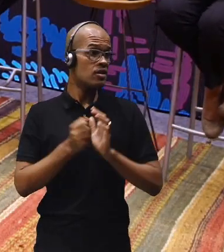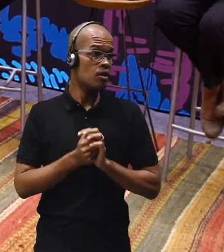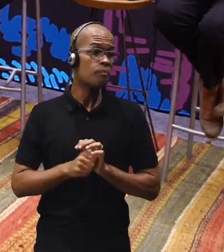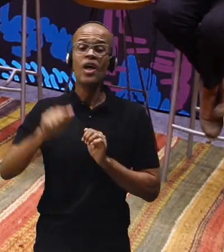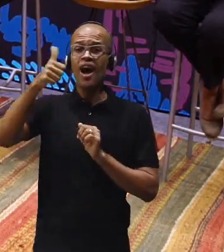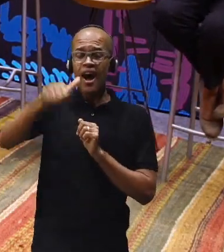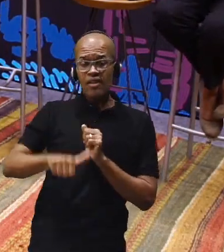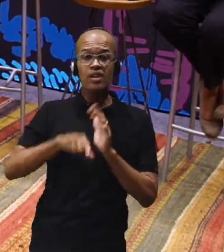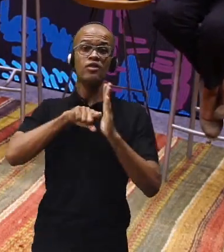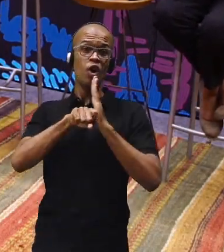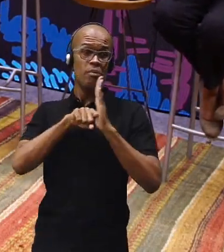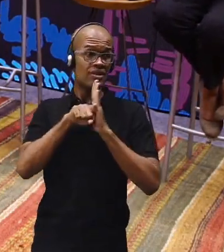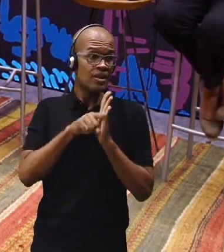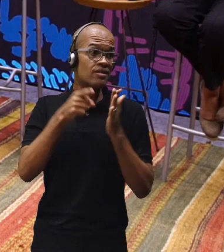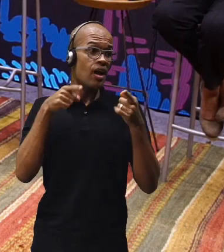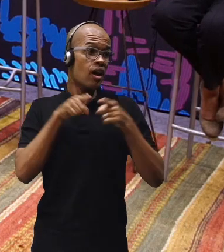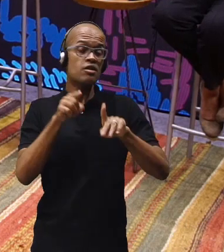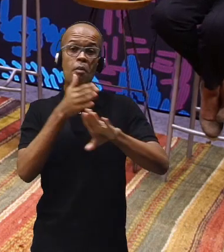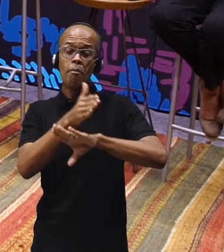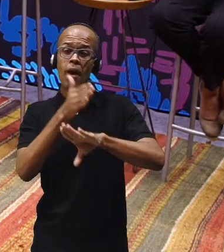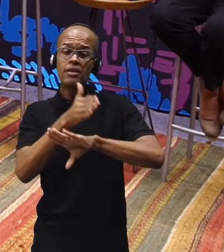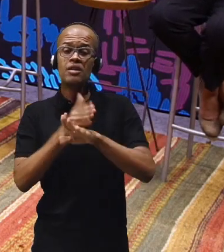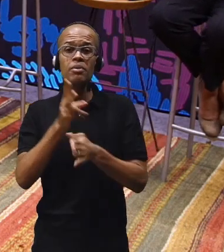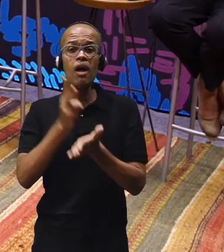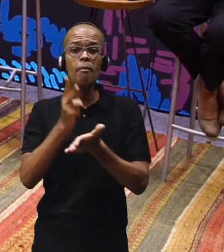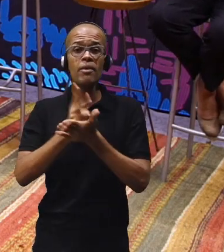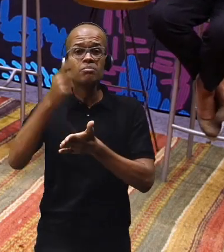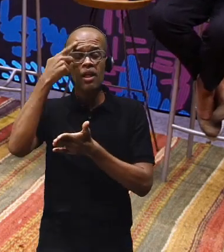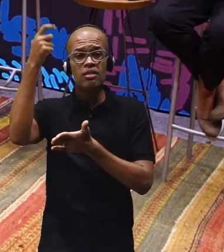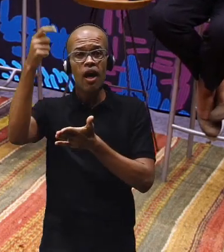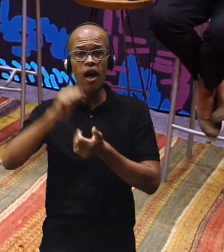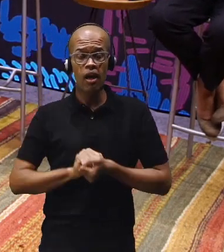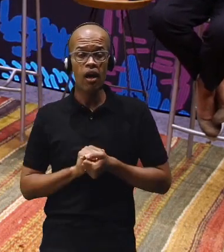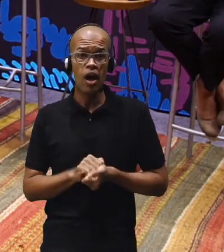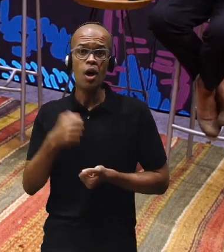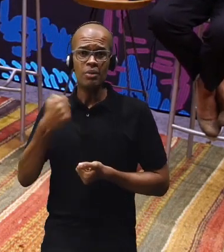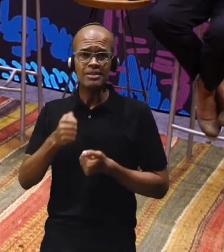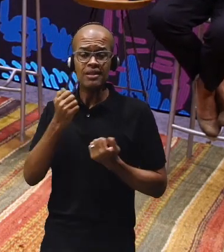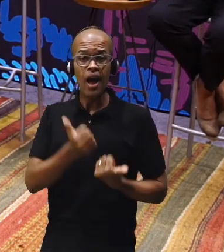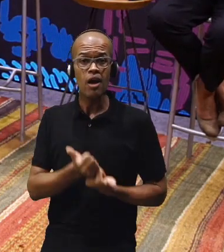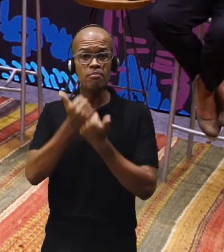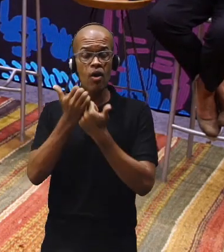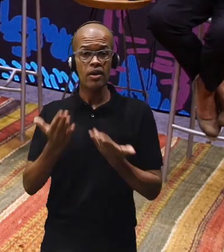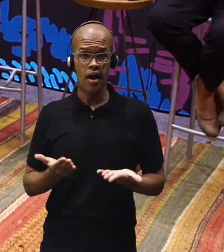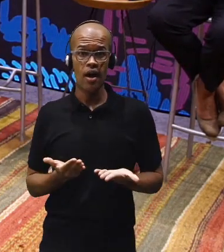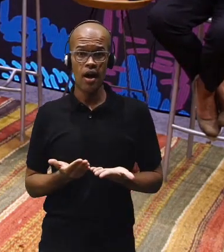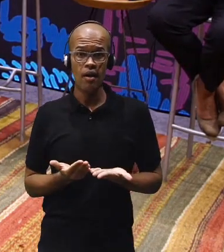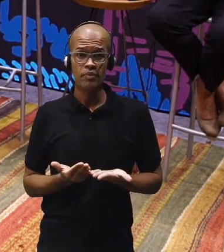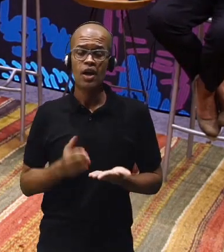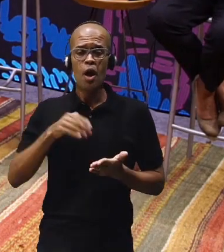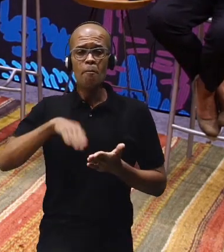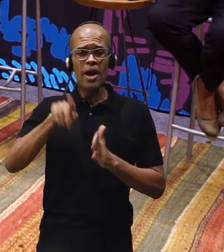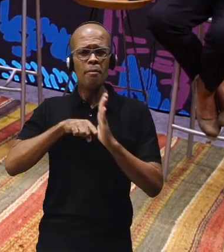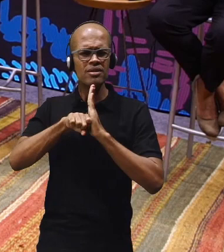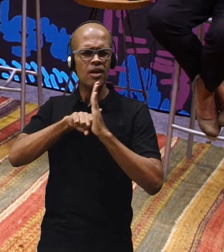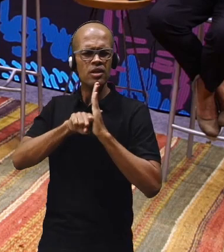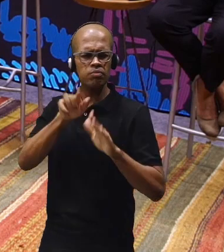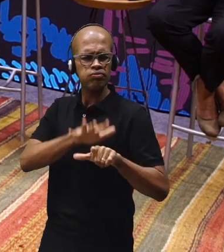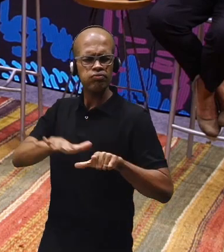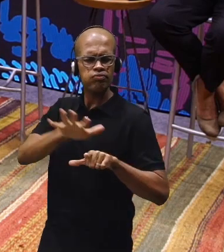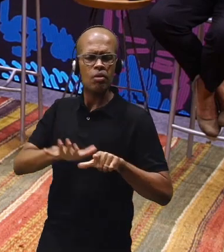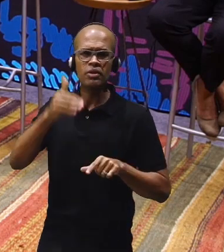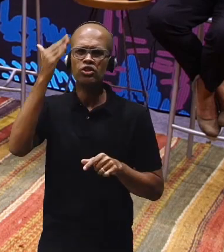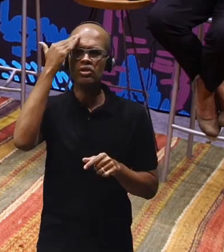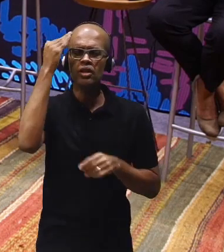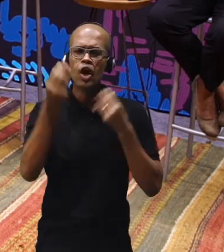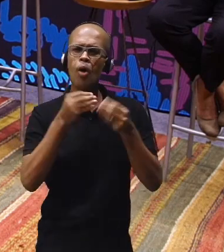Avaliação e pesquisa fazem parte de uma mesma ideia. Precisa apoiar mais pesquisas nesse campo para entender